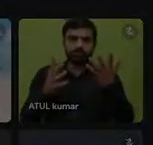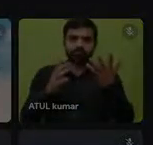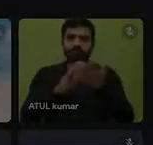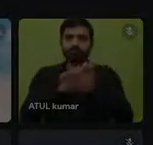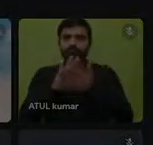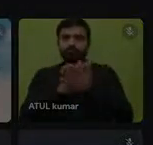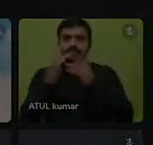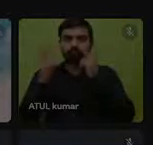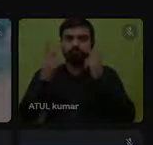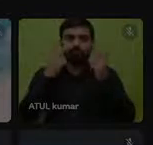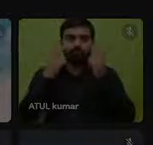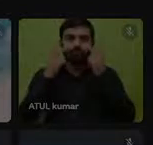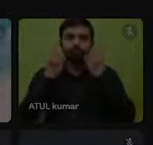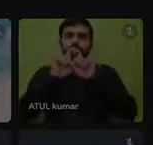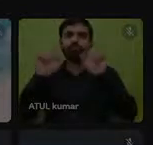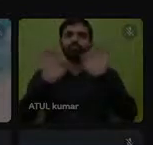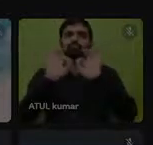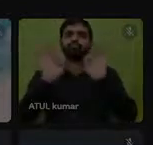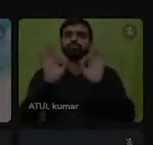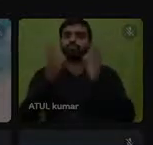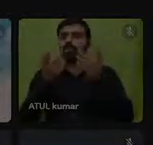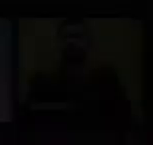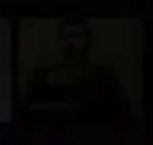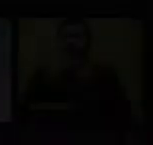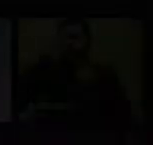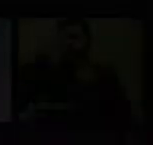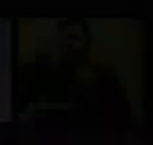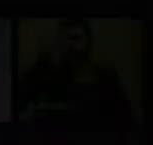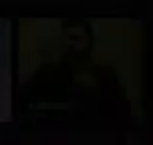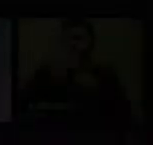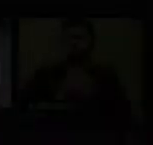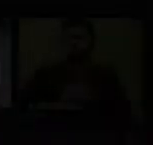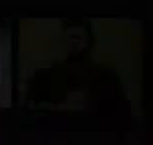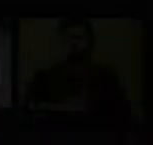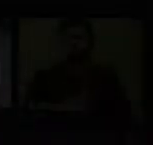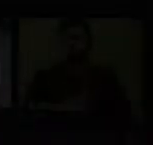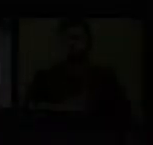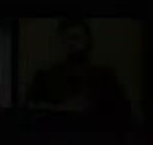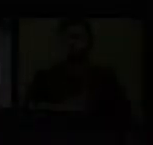not quite sure what the issue is.